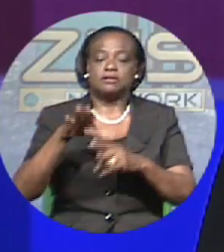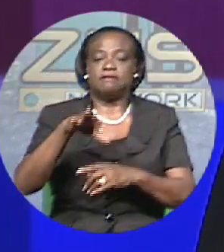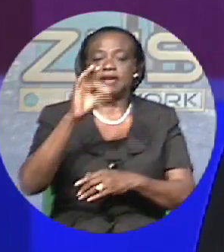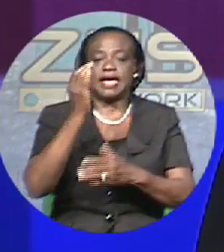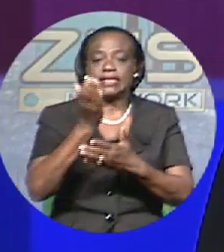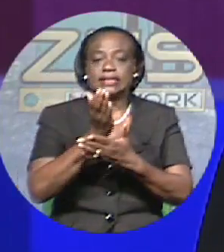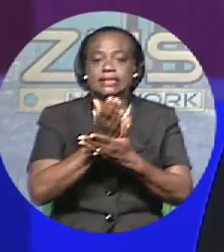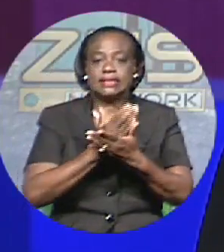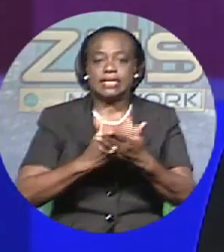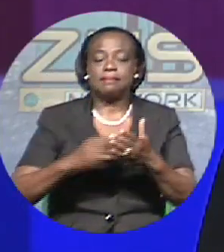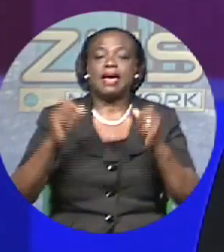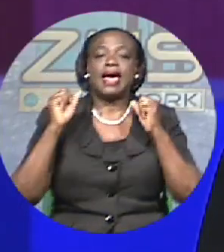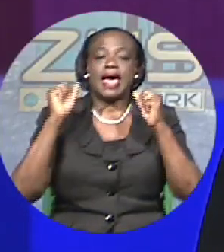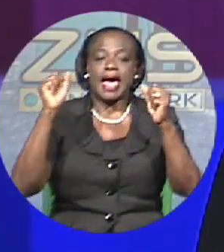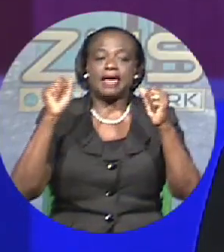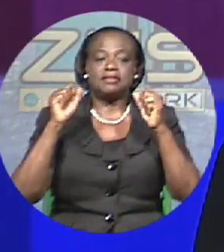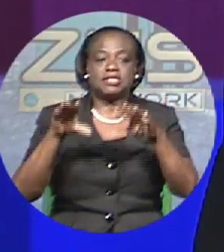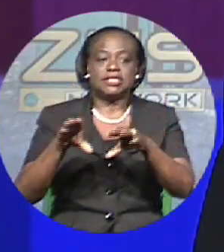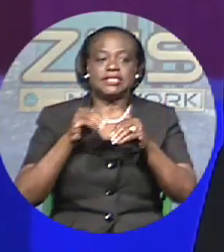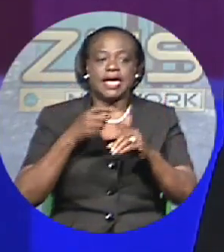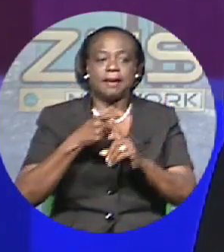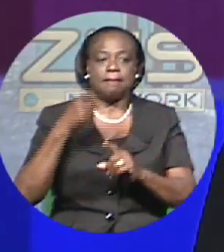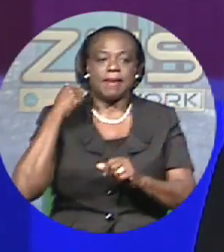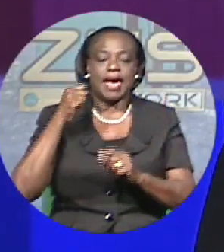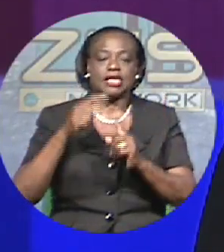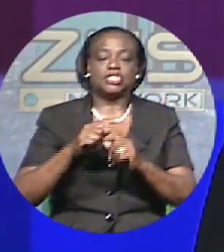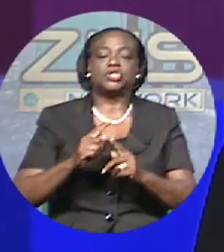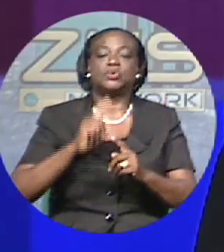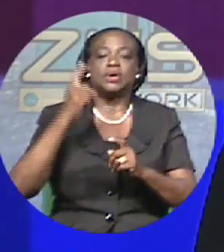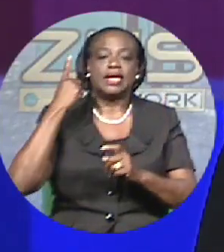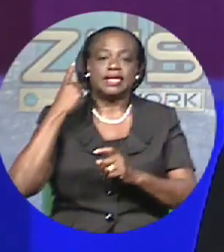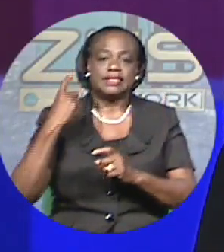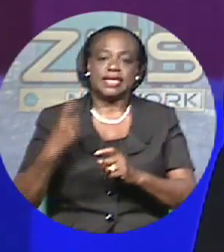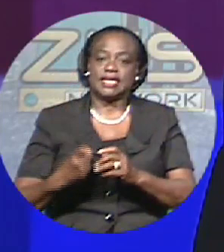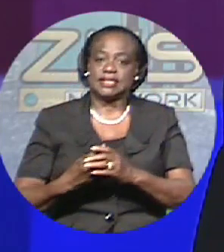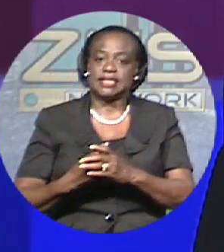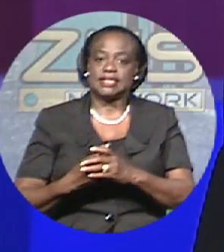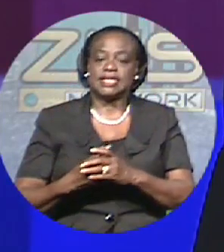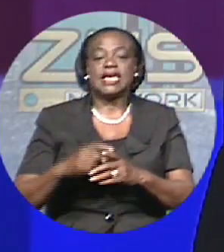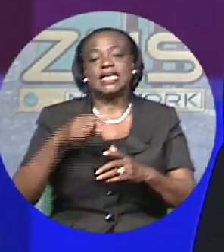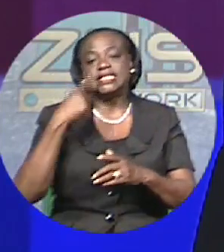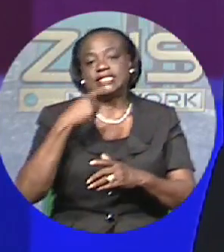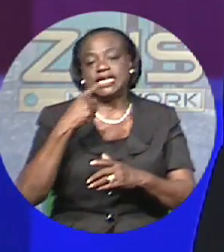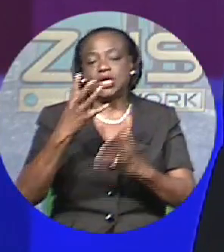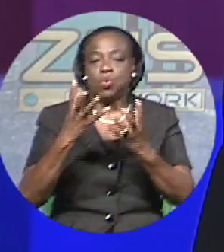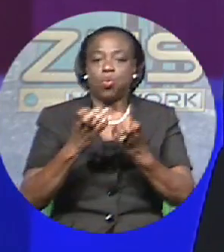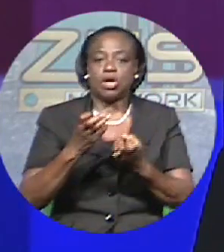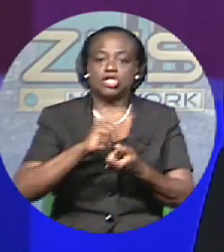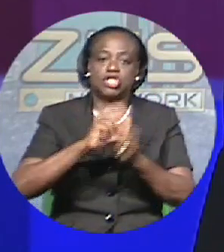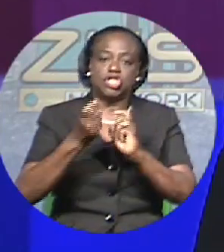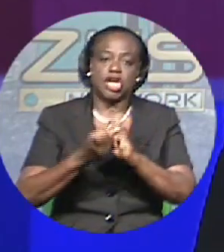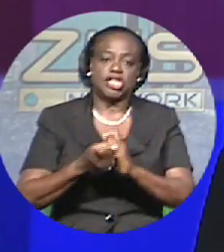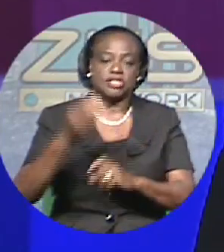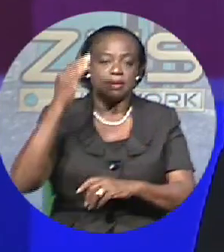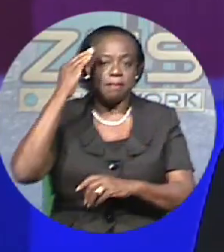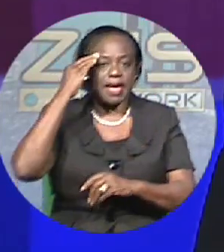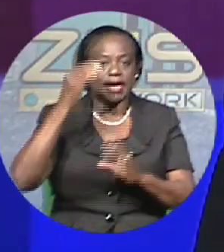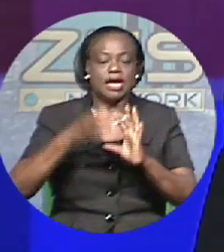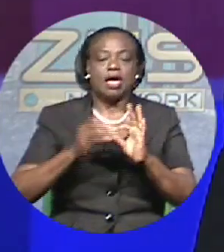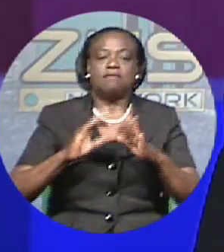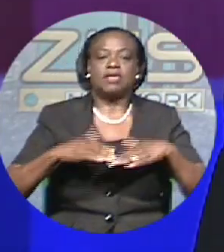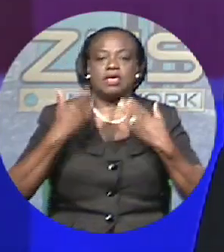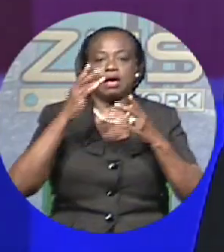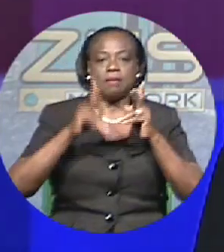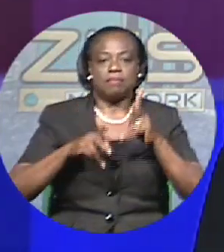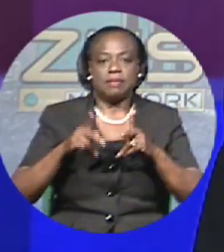athlete development program in Houston, Texas. For Frank, it's all about changing the mindset of these youngsters and making them believe they are capable of doing